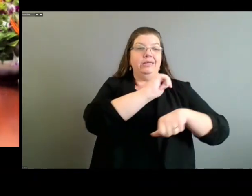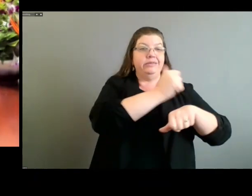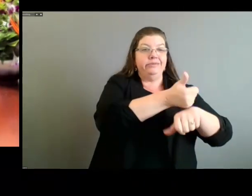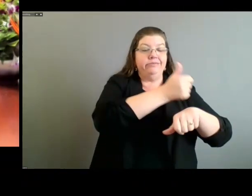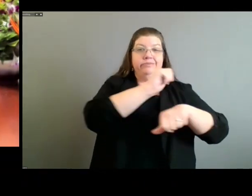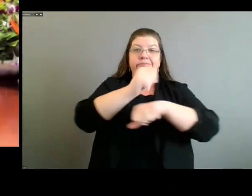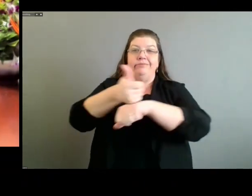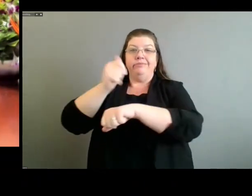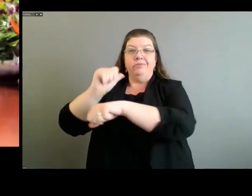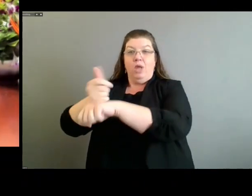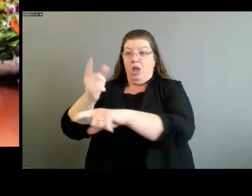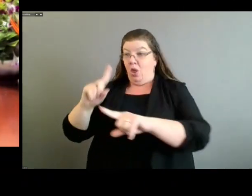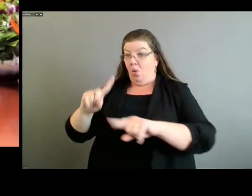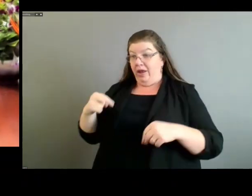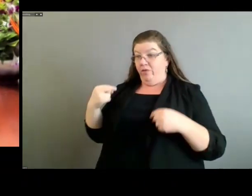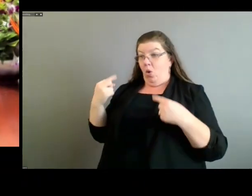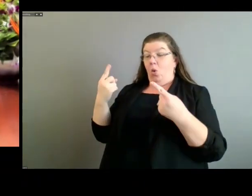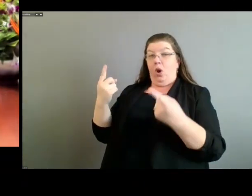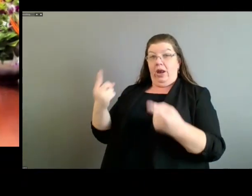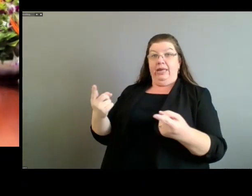already been